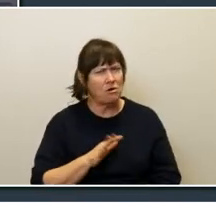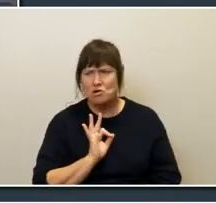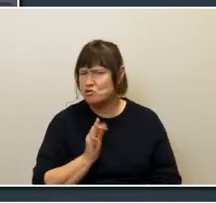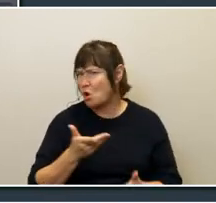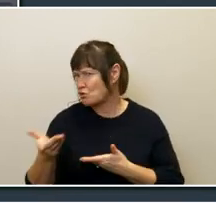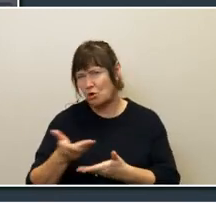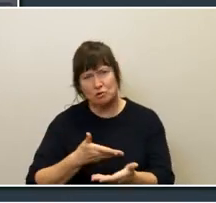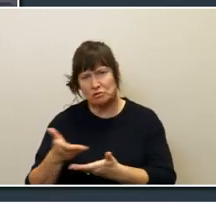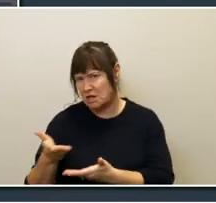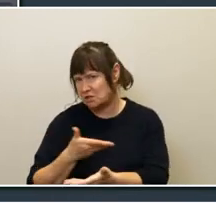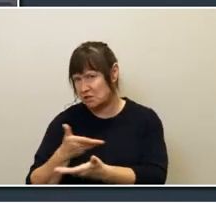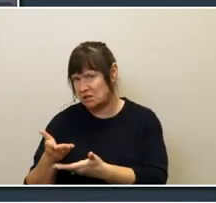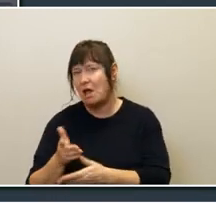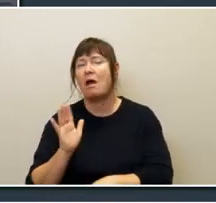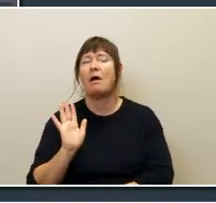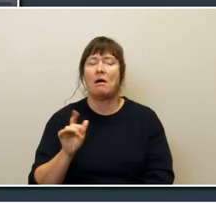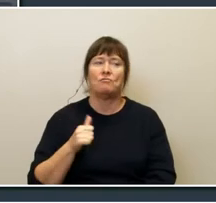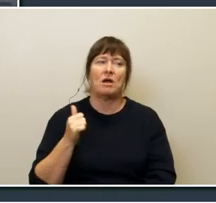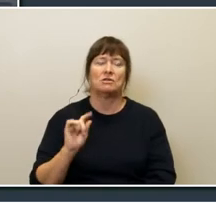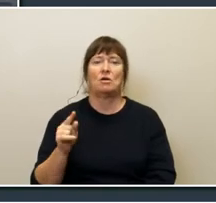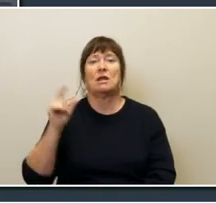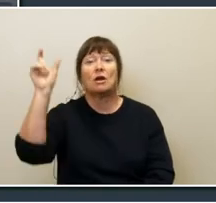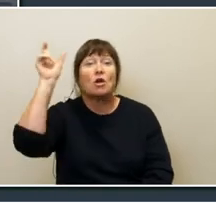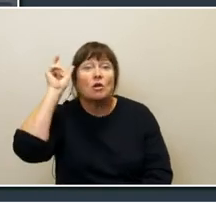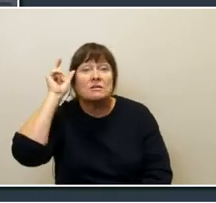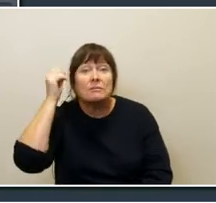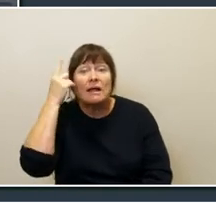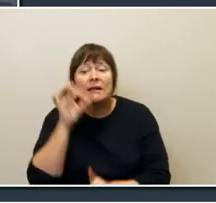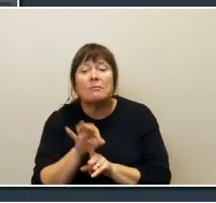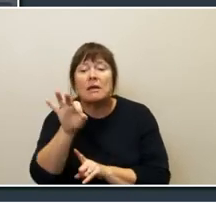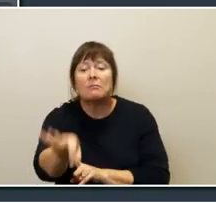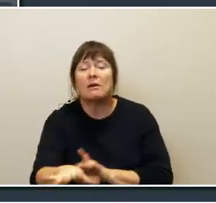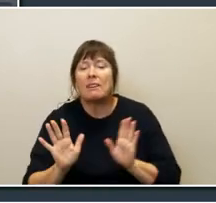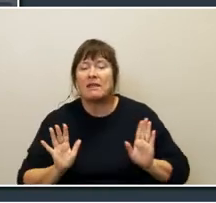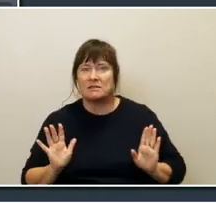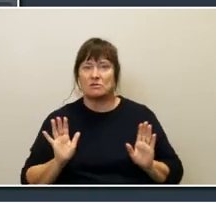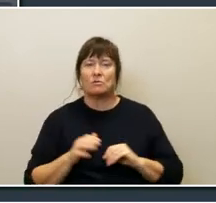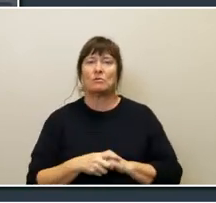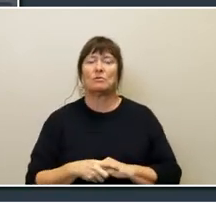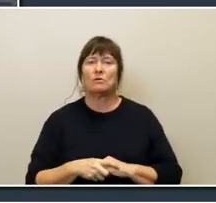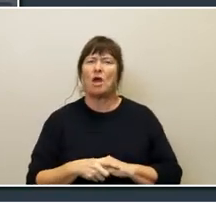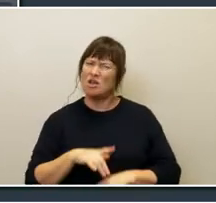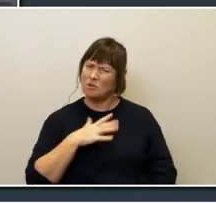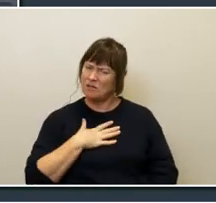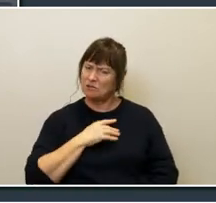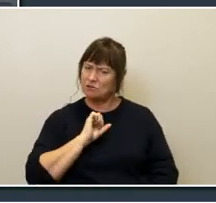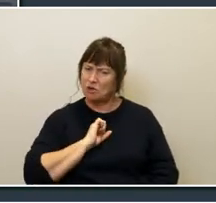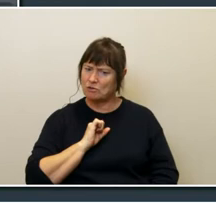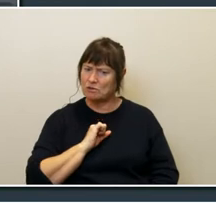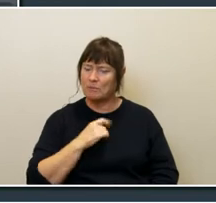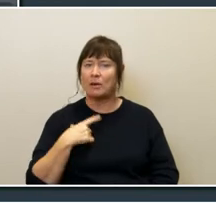I've heard since then that it was just a concept being put out, and it was very surprising that the